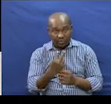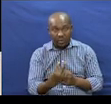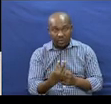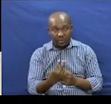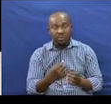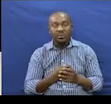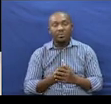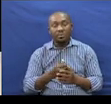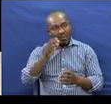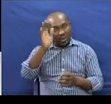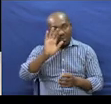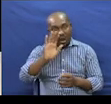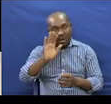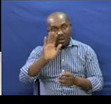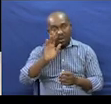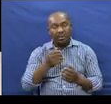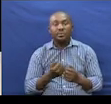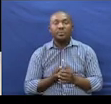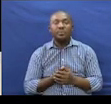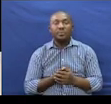I said bye, but I said